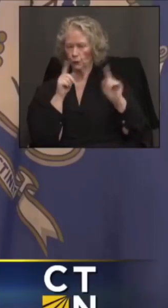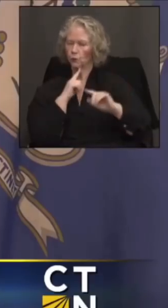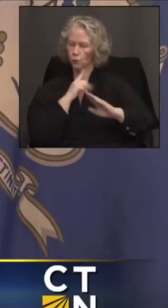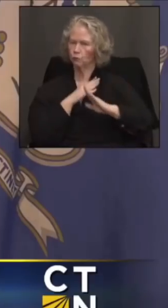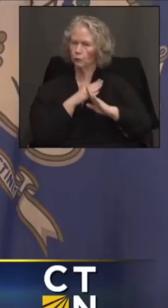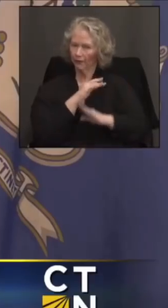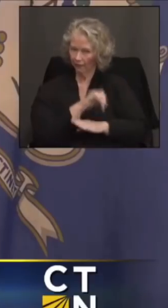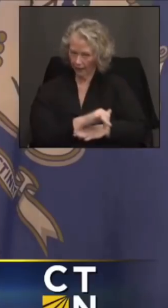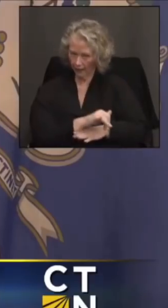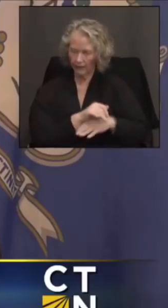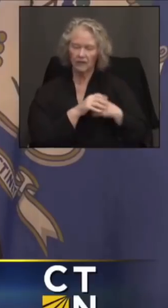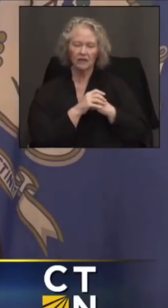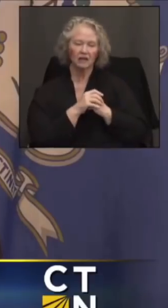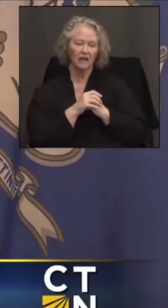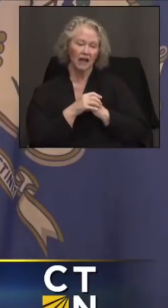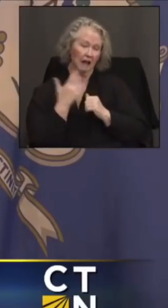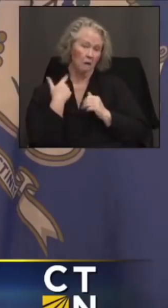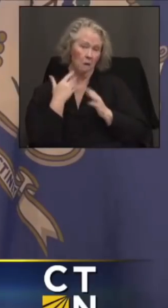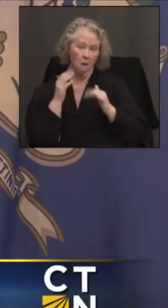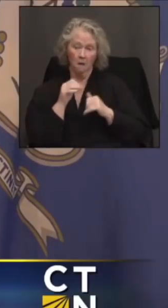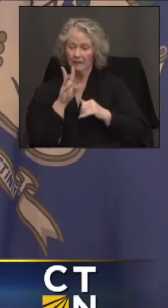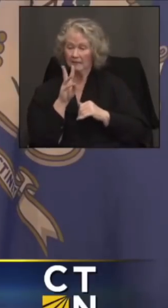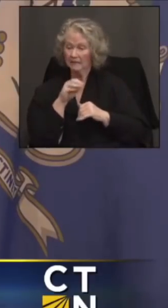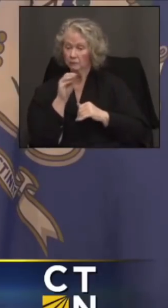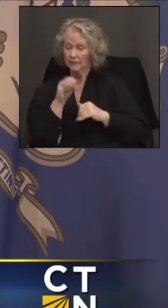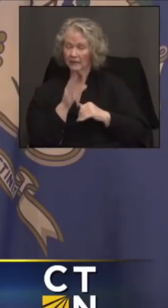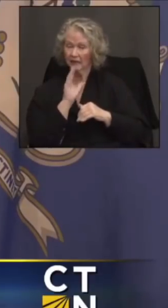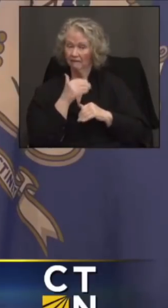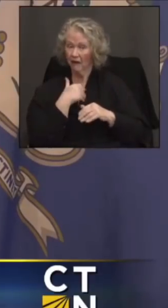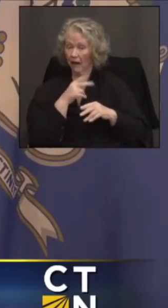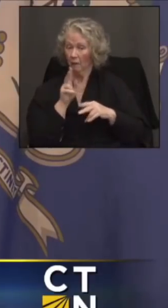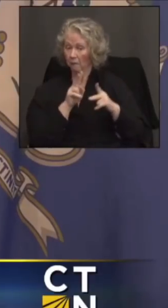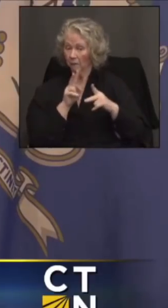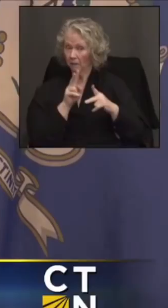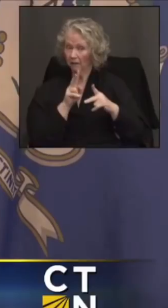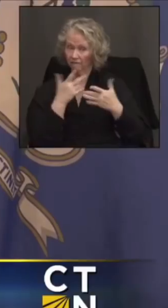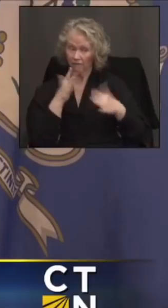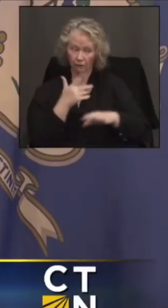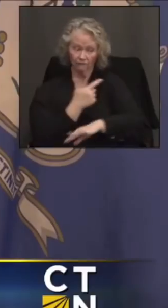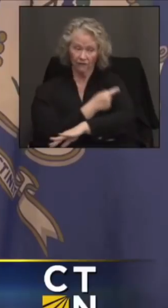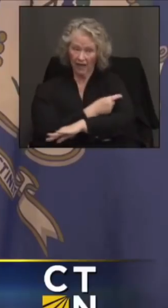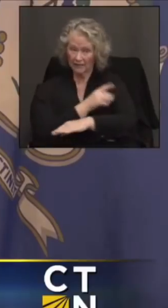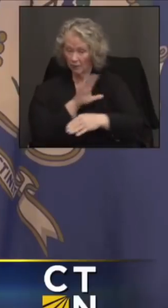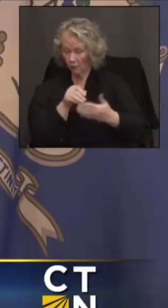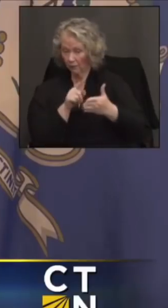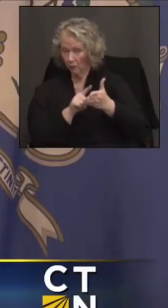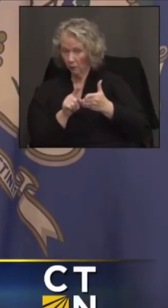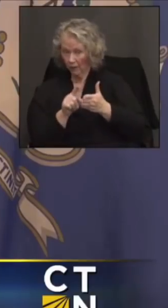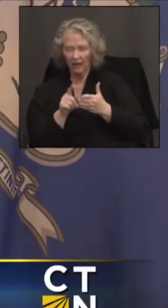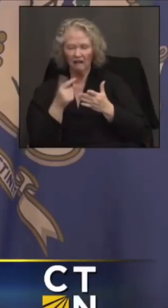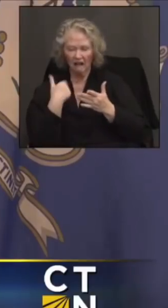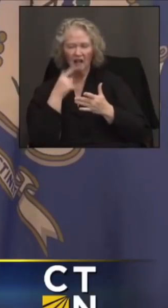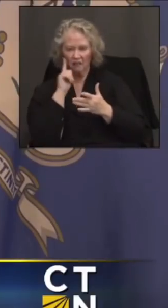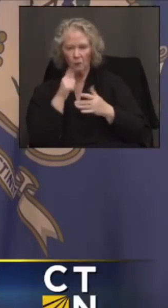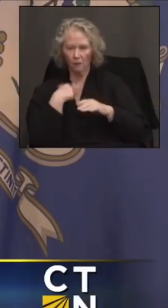like to think that we're going to have 60% of our people vaccinated in the next week or so. I think we're going to break the back of this